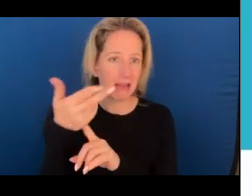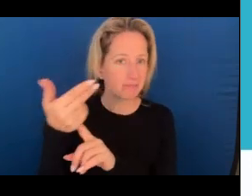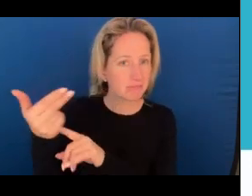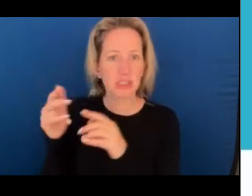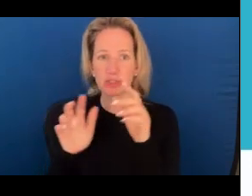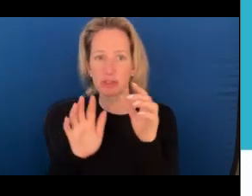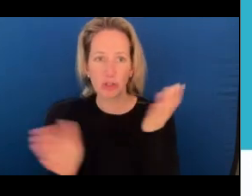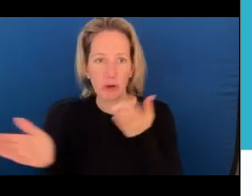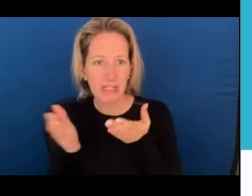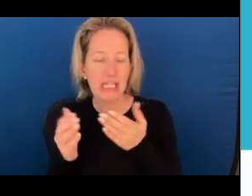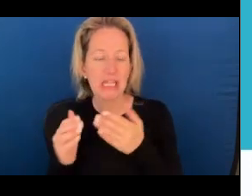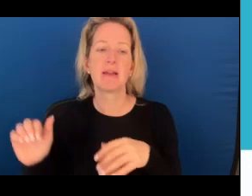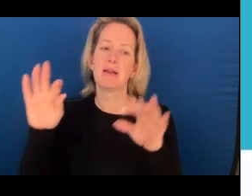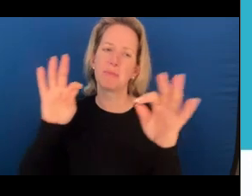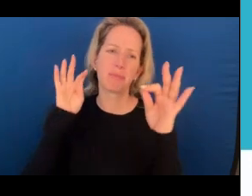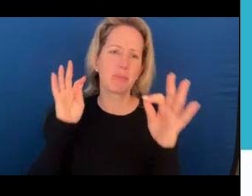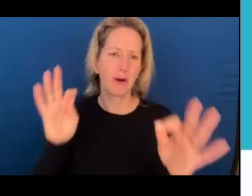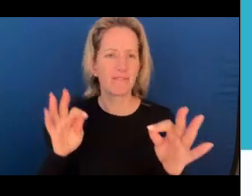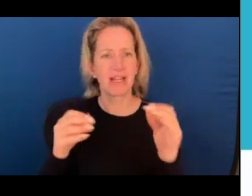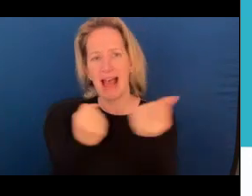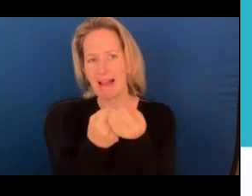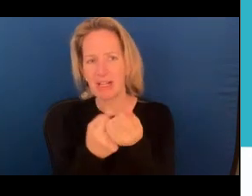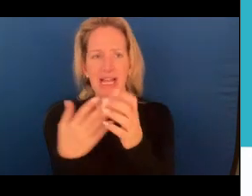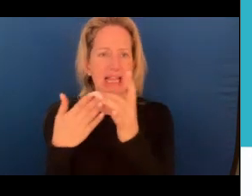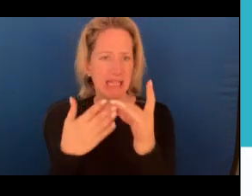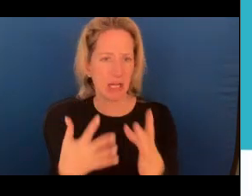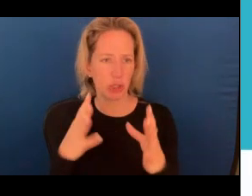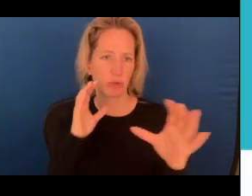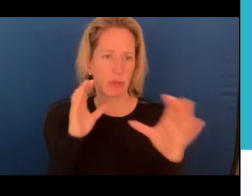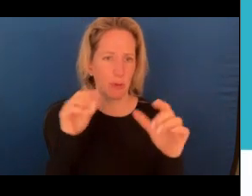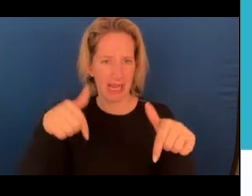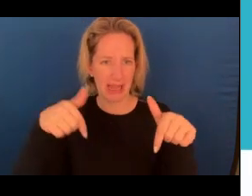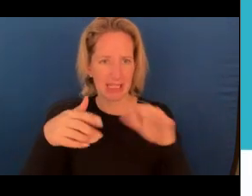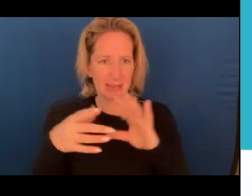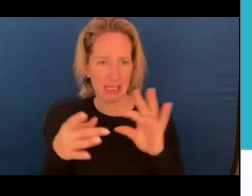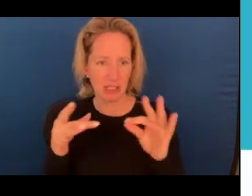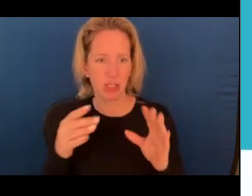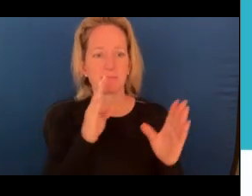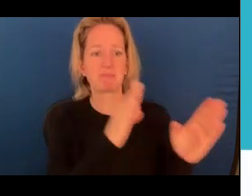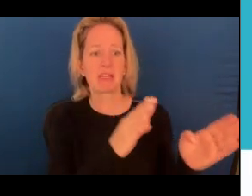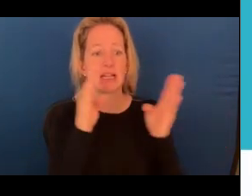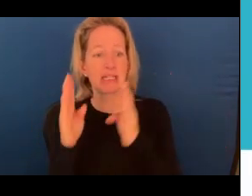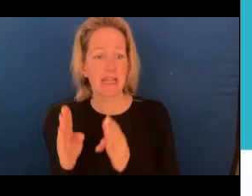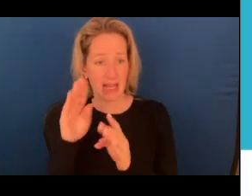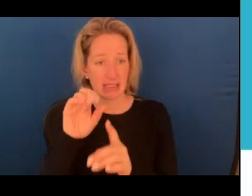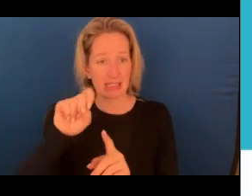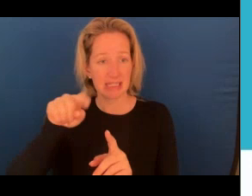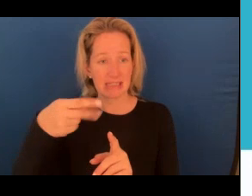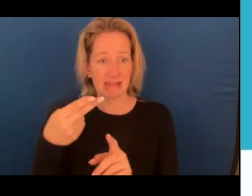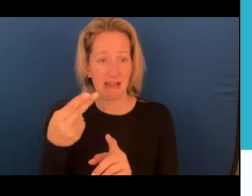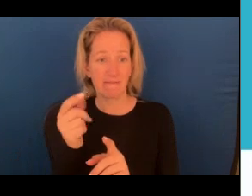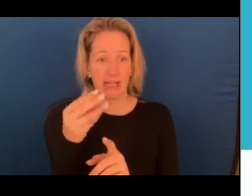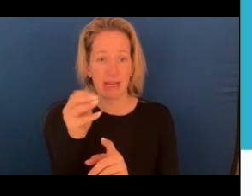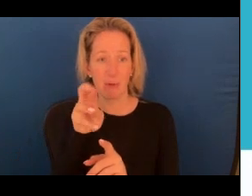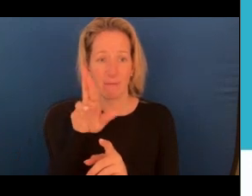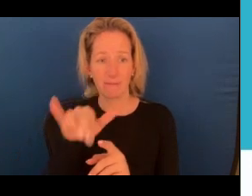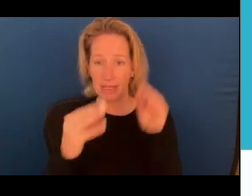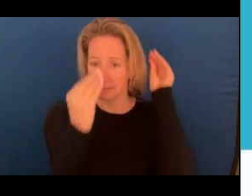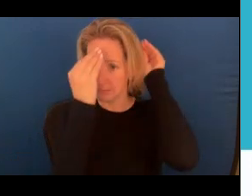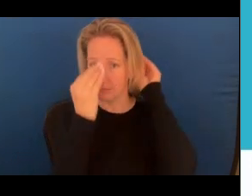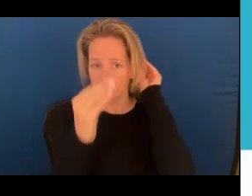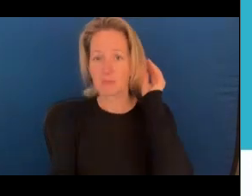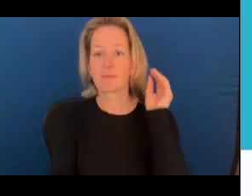leader to communicate this message. Next to her is Stephanie Murphy. She's the communications specialist with Hui Sea Grant,